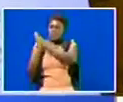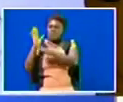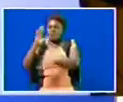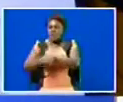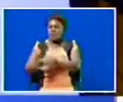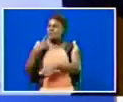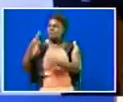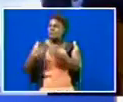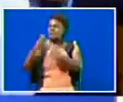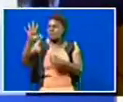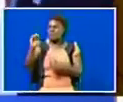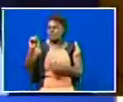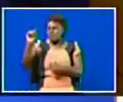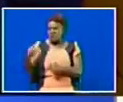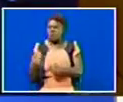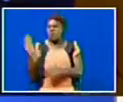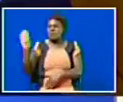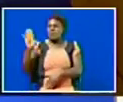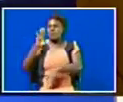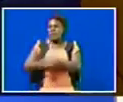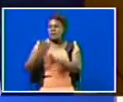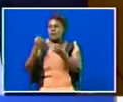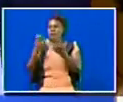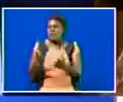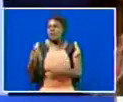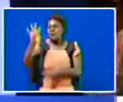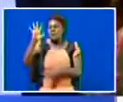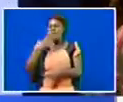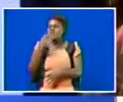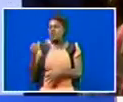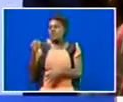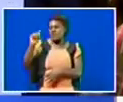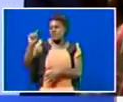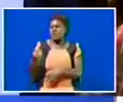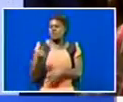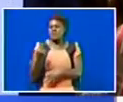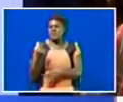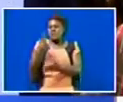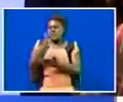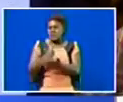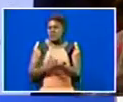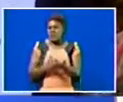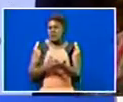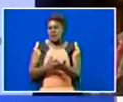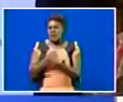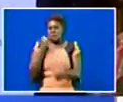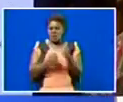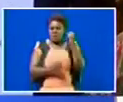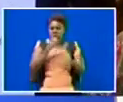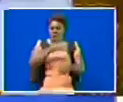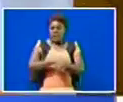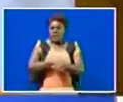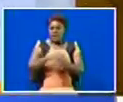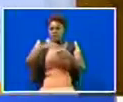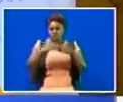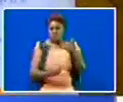medalists got 750,000, while bronze medalists got 500,000. Some of the medalists at the hand to receive their checks